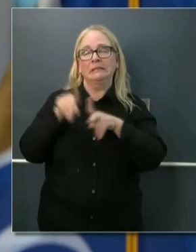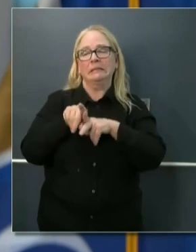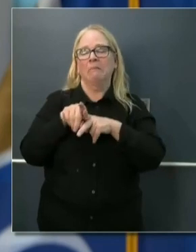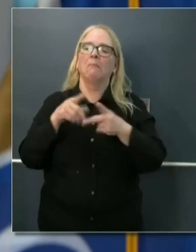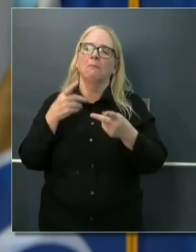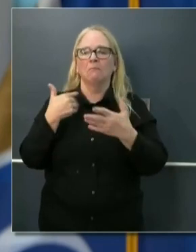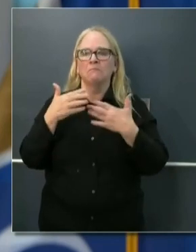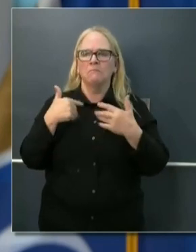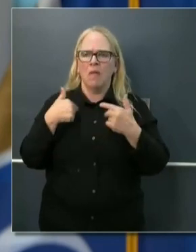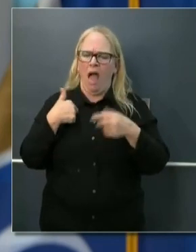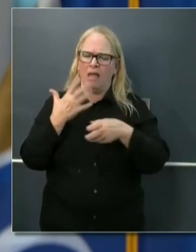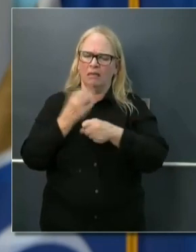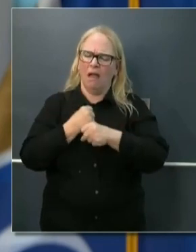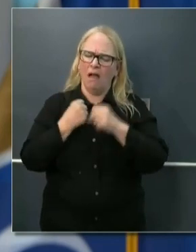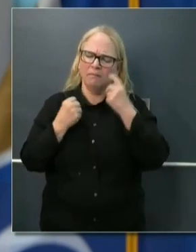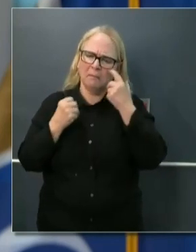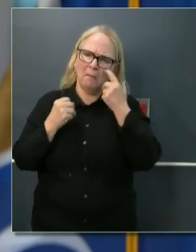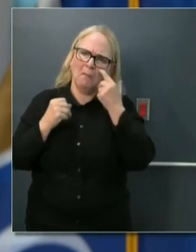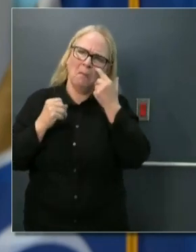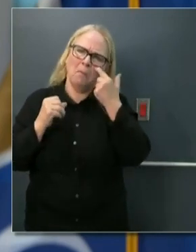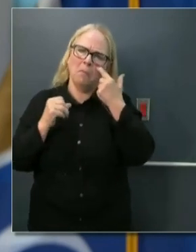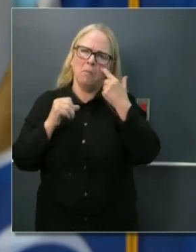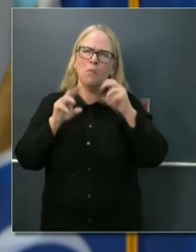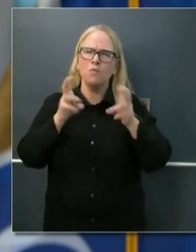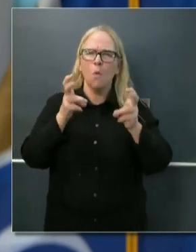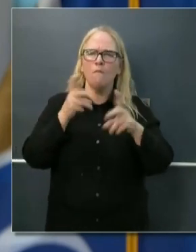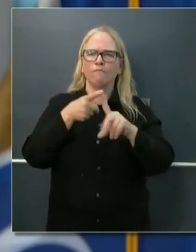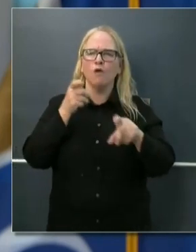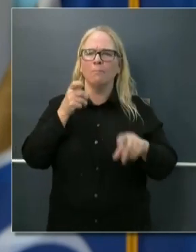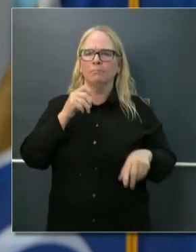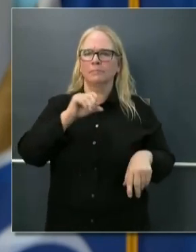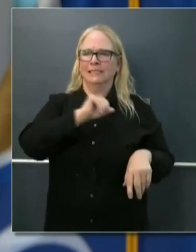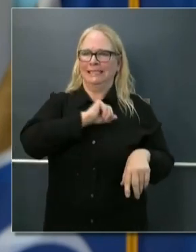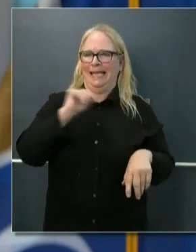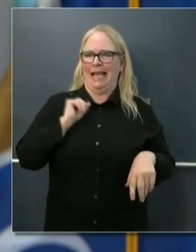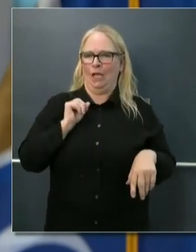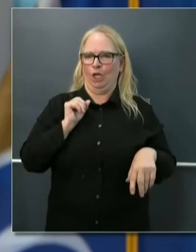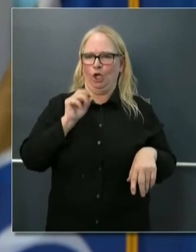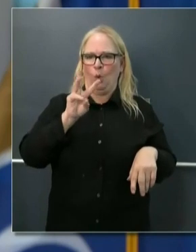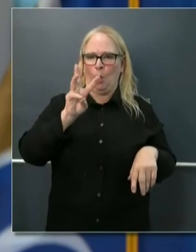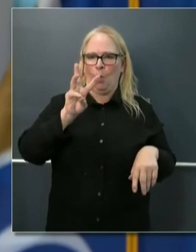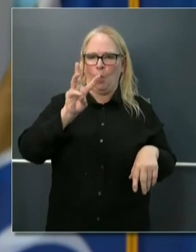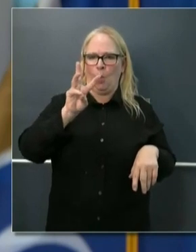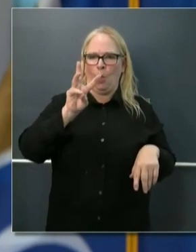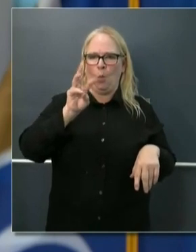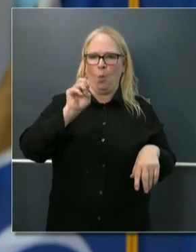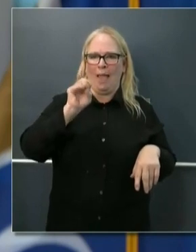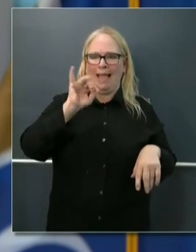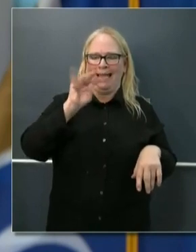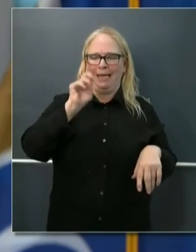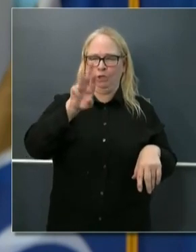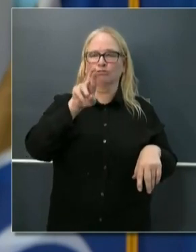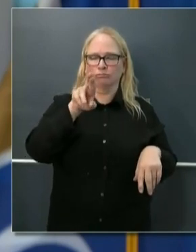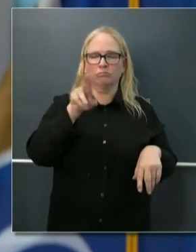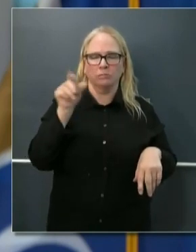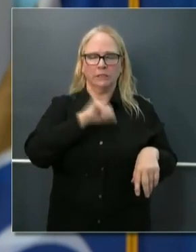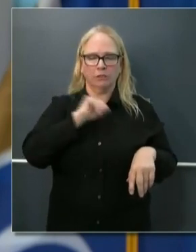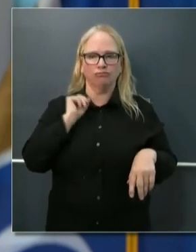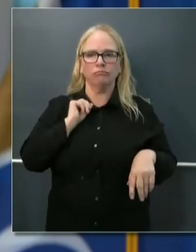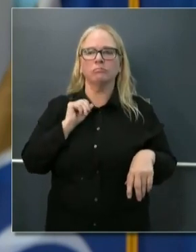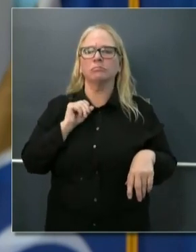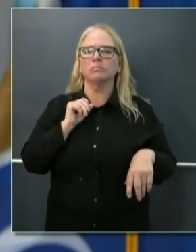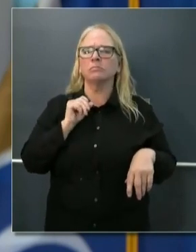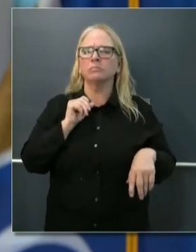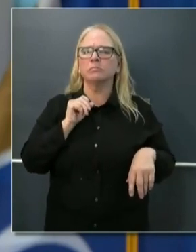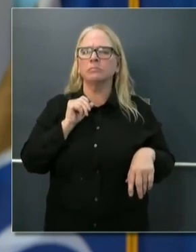office today, and I'm going to quote part of it. He's talking about the fact that neither the federal government nor state government is collecting